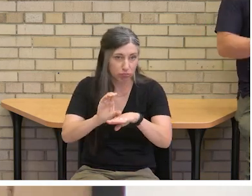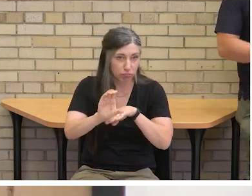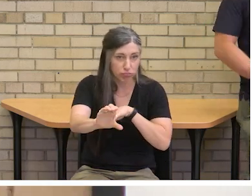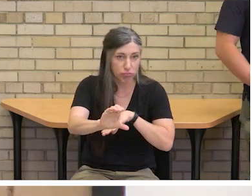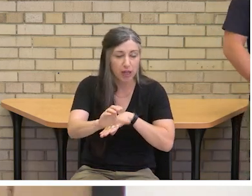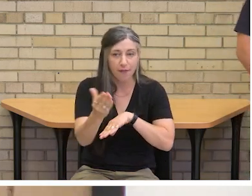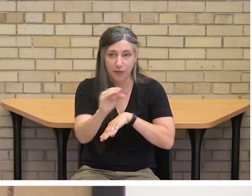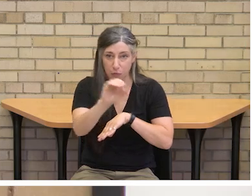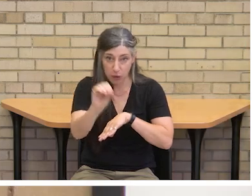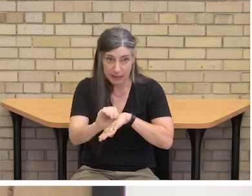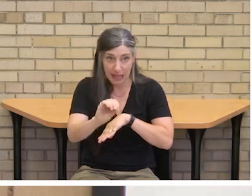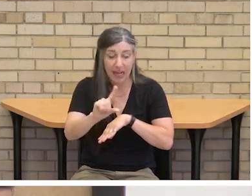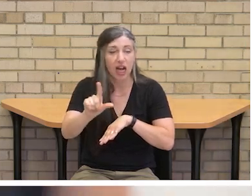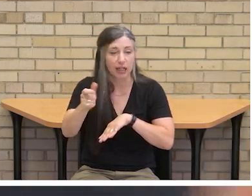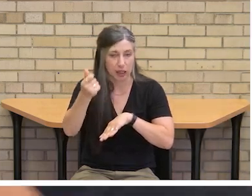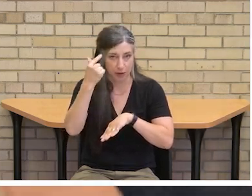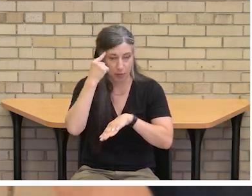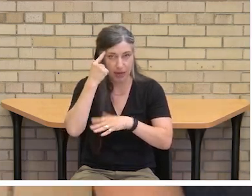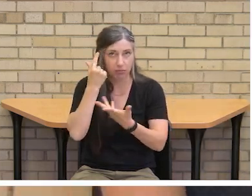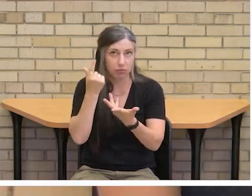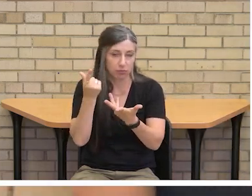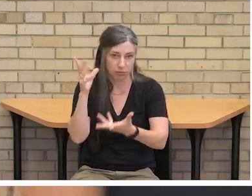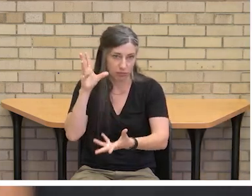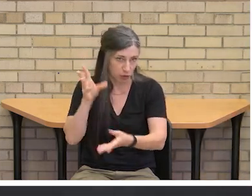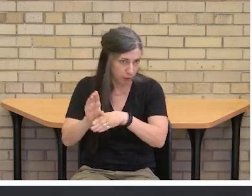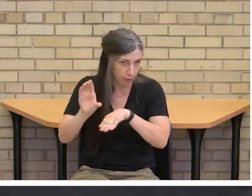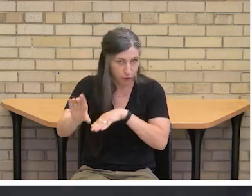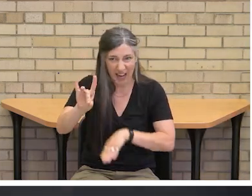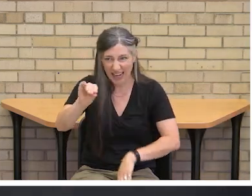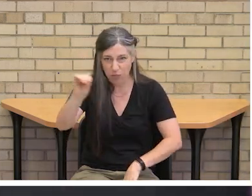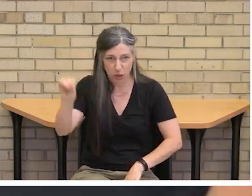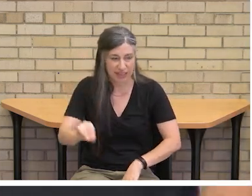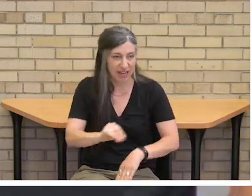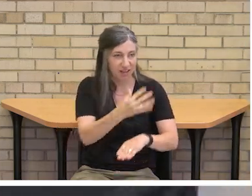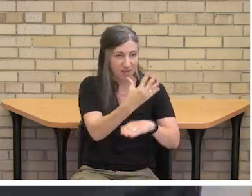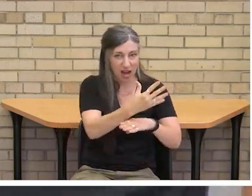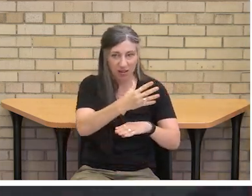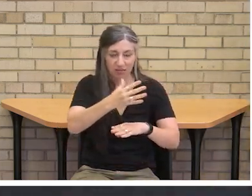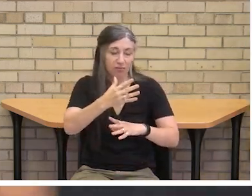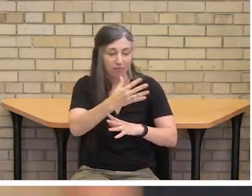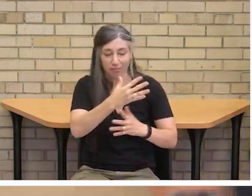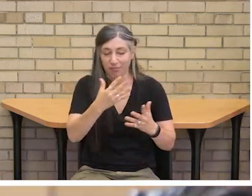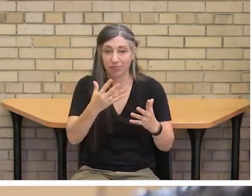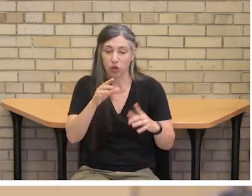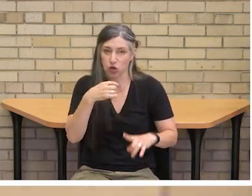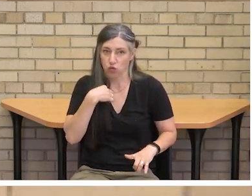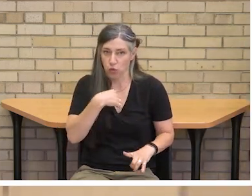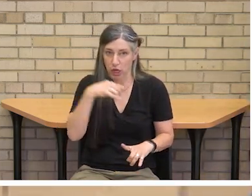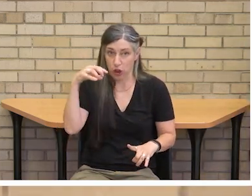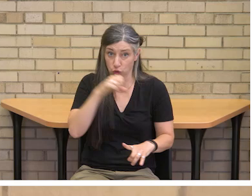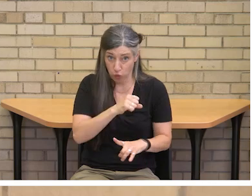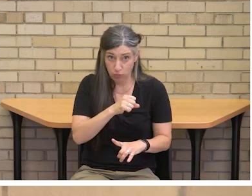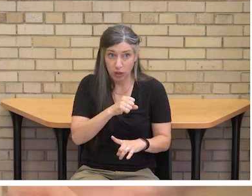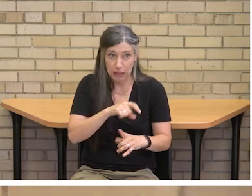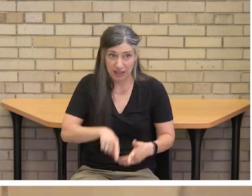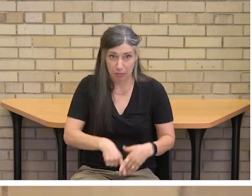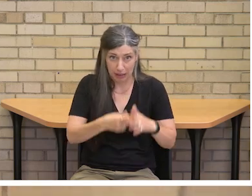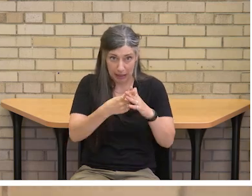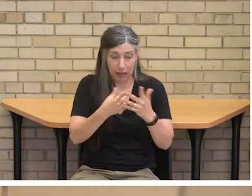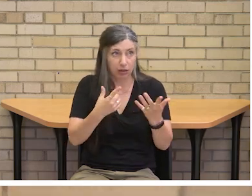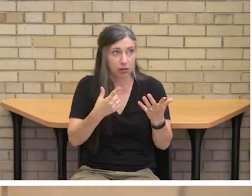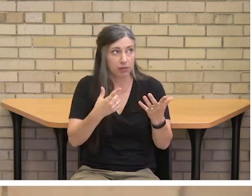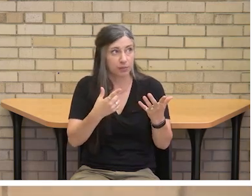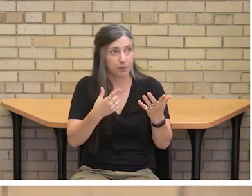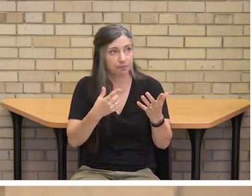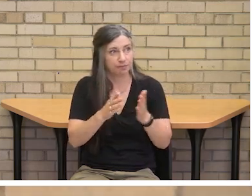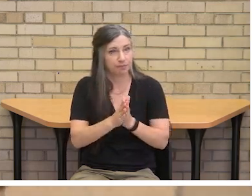then federal government pitches in 80%. So that was our assumption when the project first went into fast